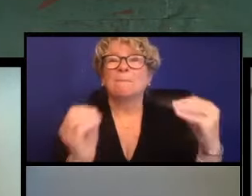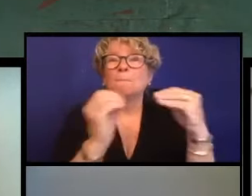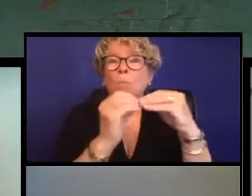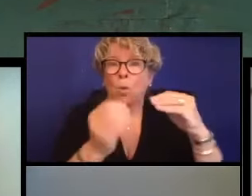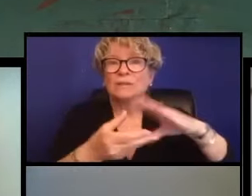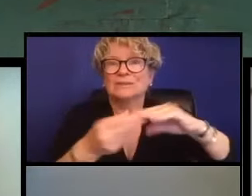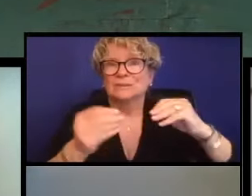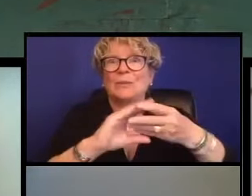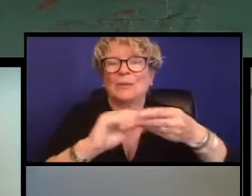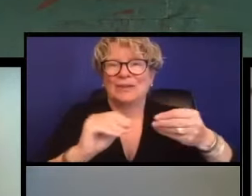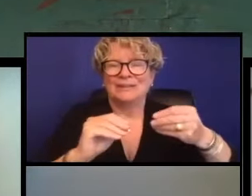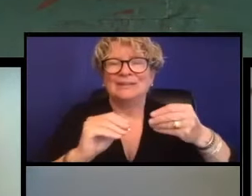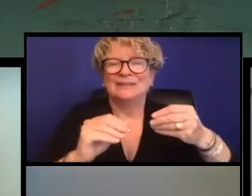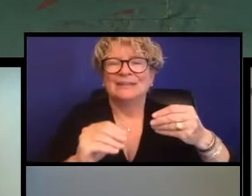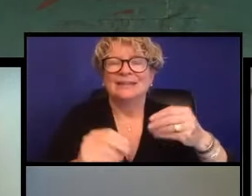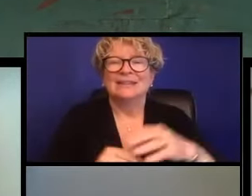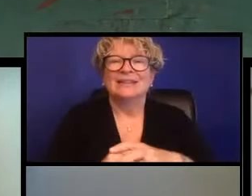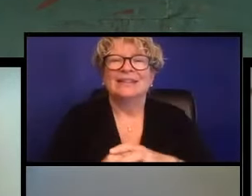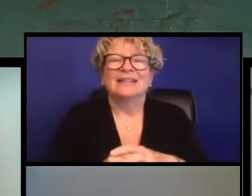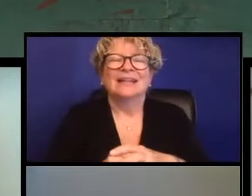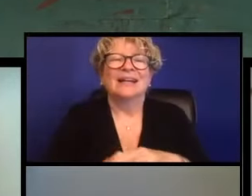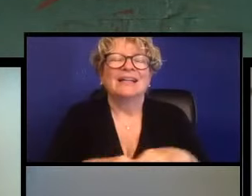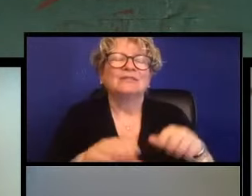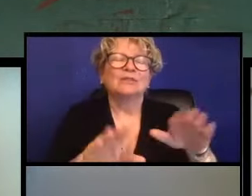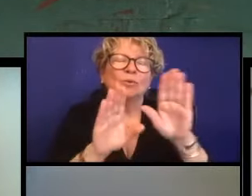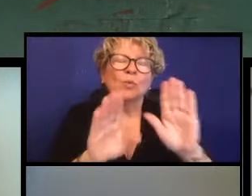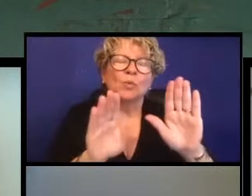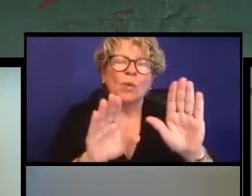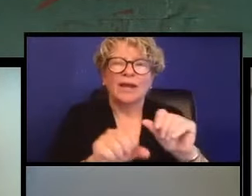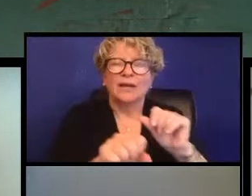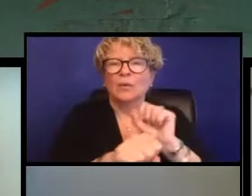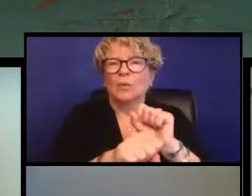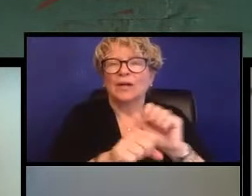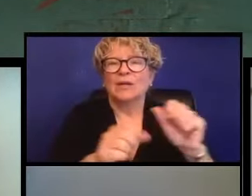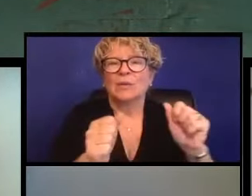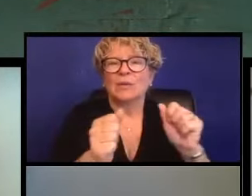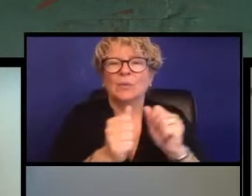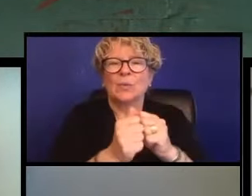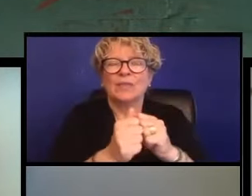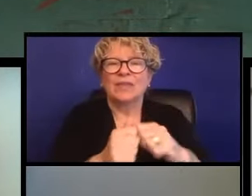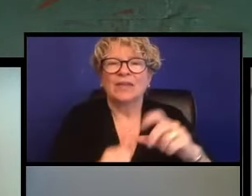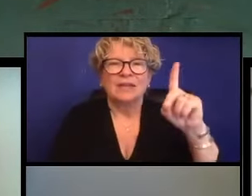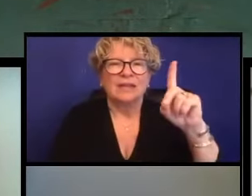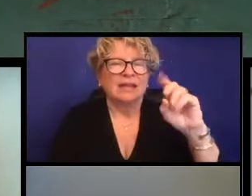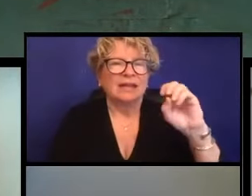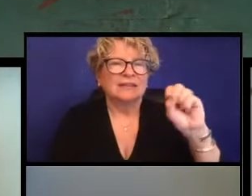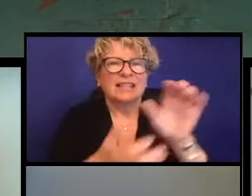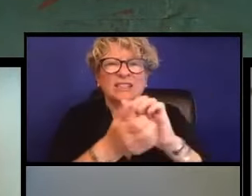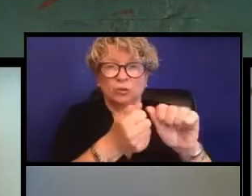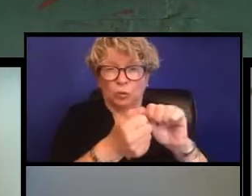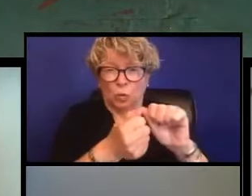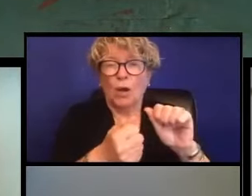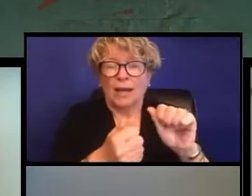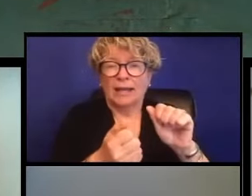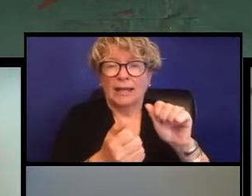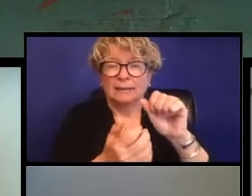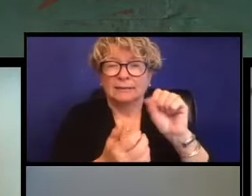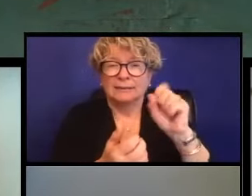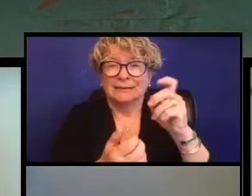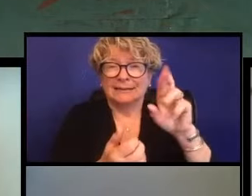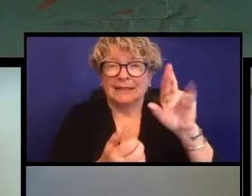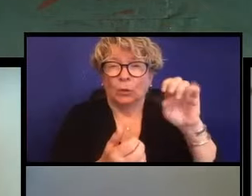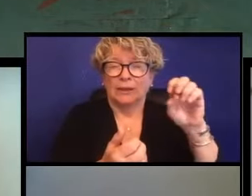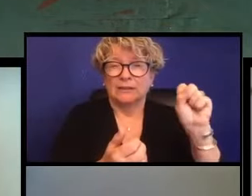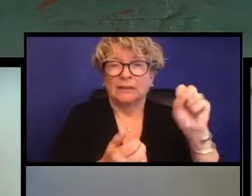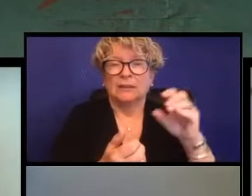stories. And it was so great working on the Destroy series when we hosted that at Lightspeed. You know, there was